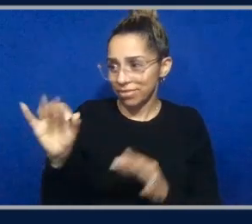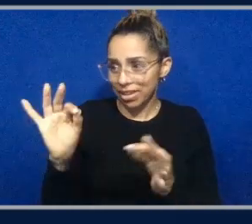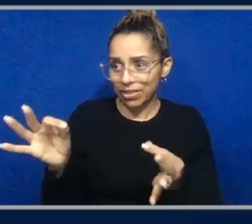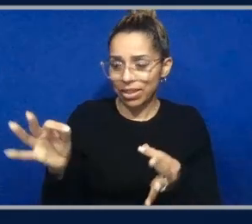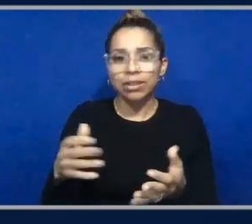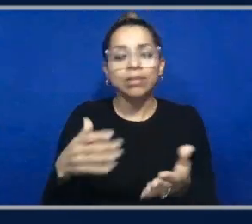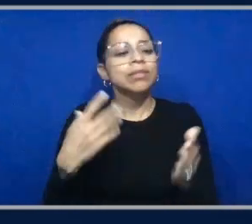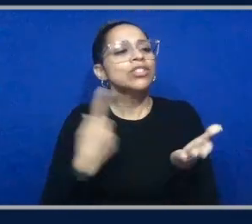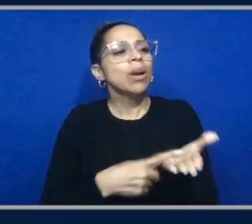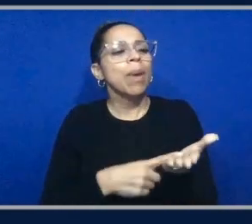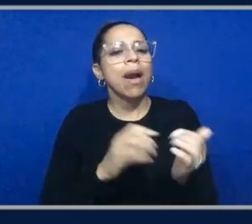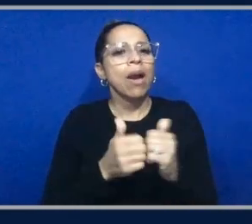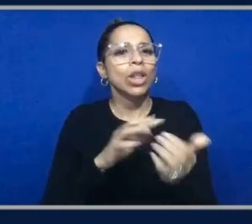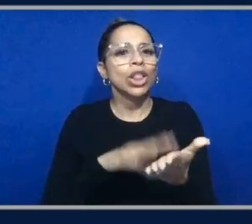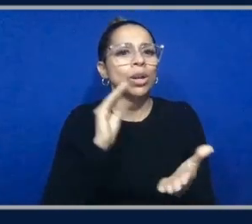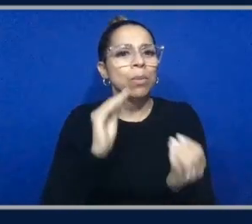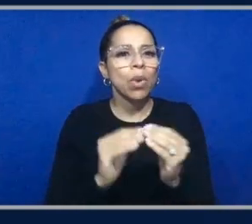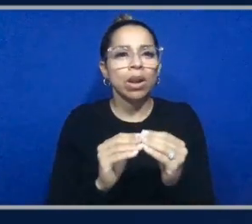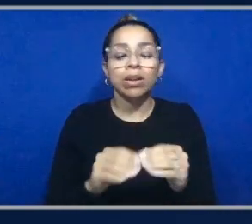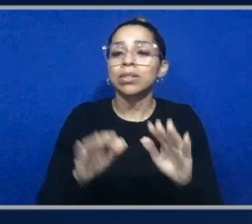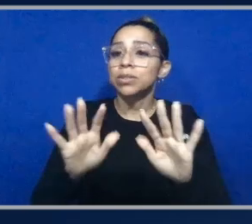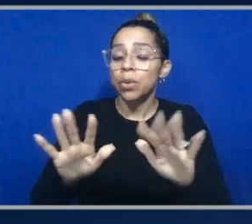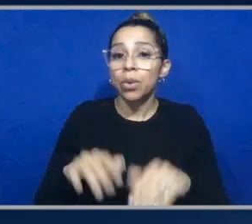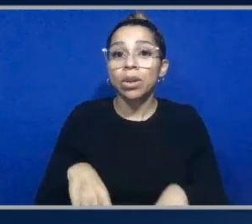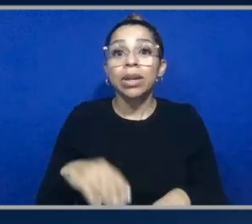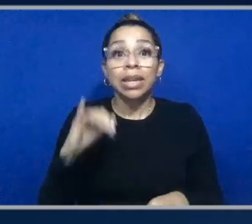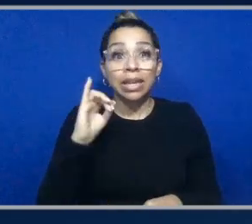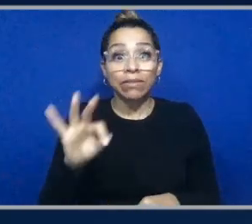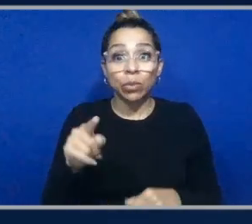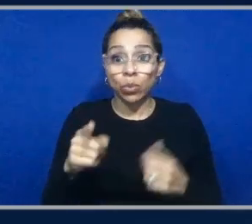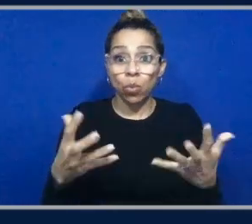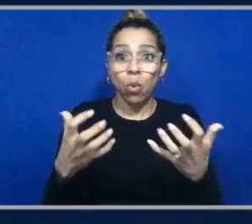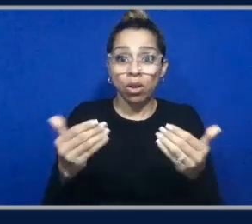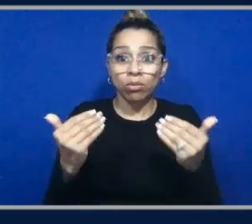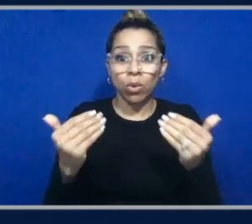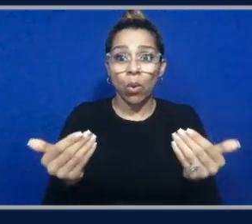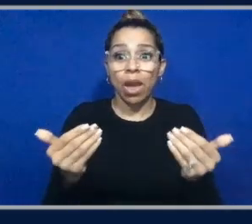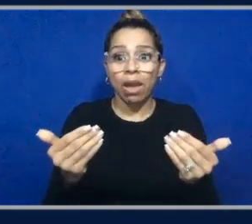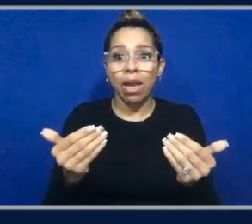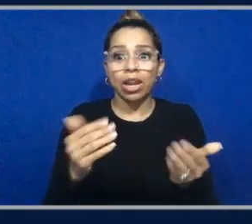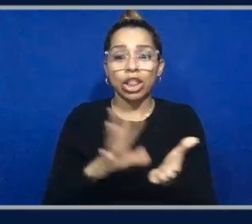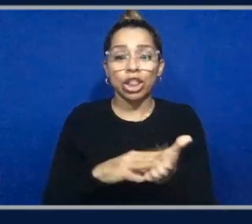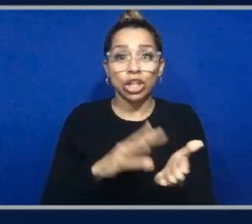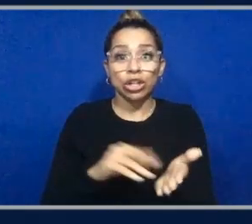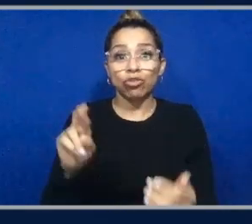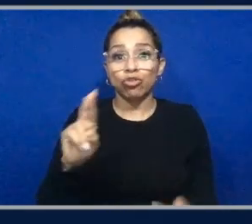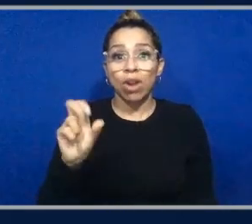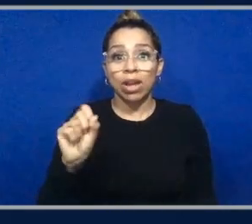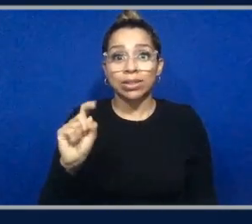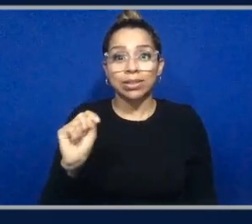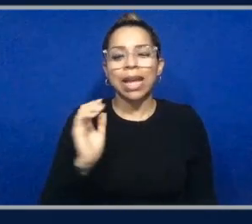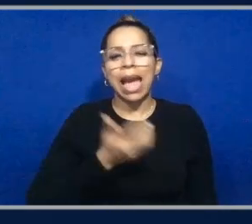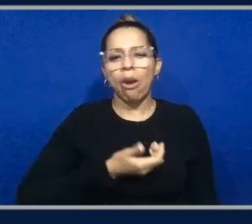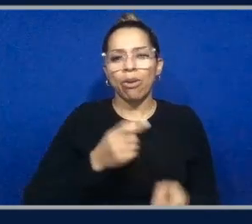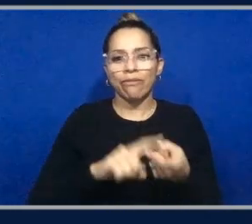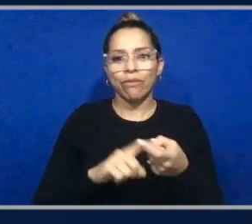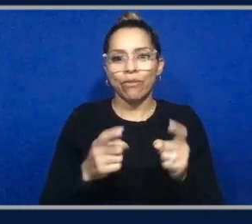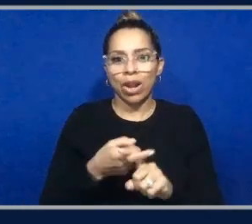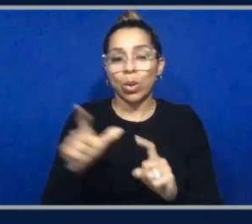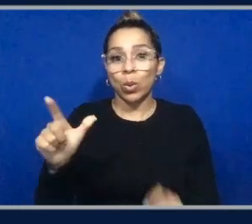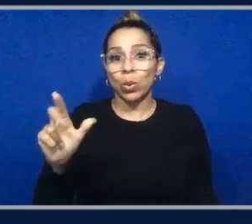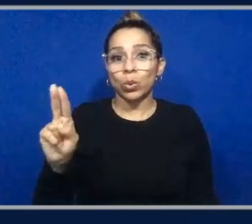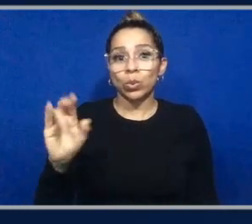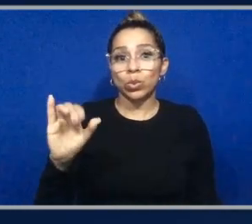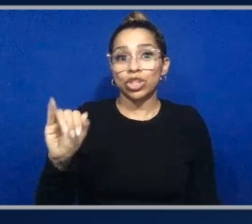I want to do a couple things here. So folks, if you want to go and learn Rust, our friend Luciano is actually an AWS hero, is writing a